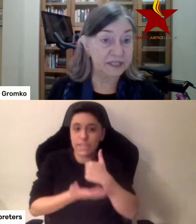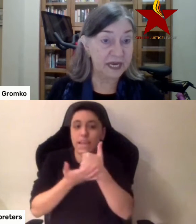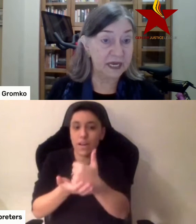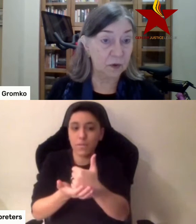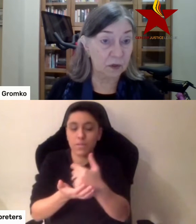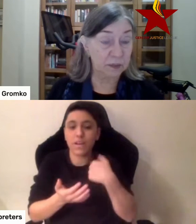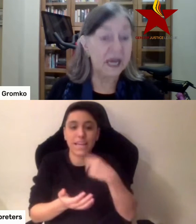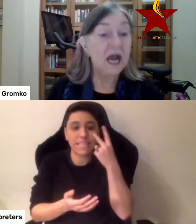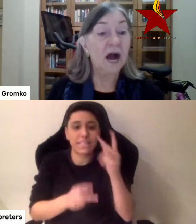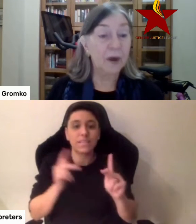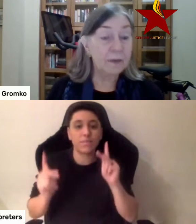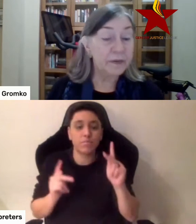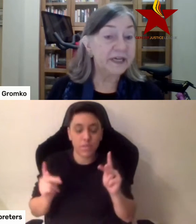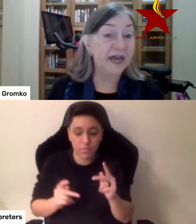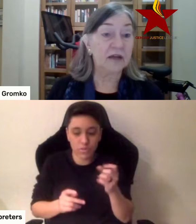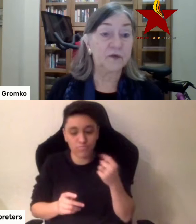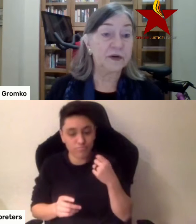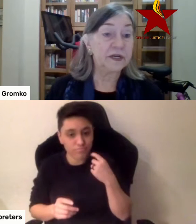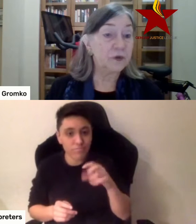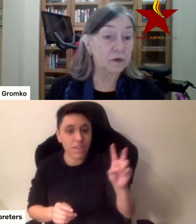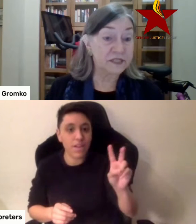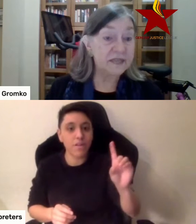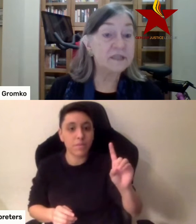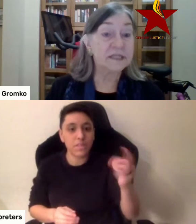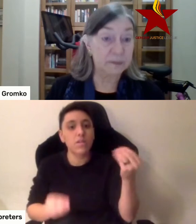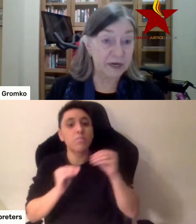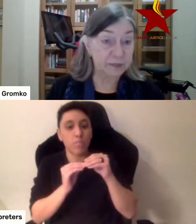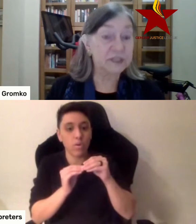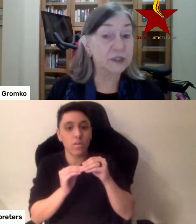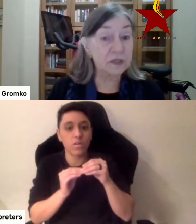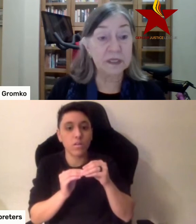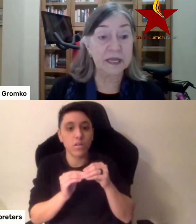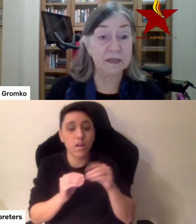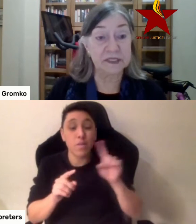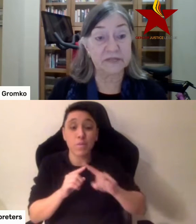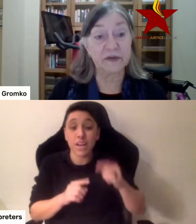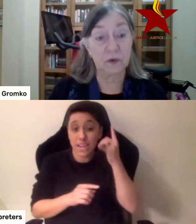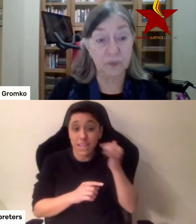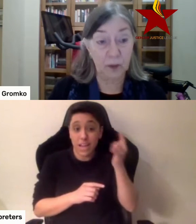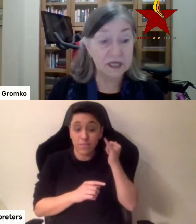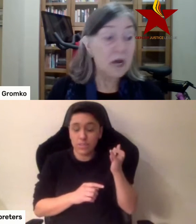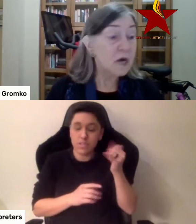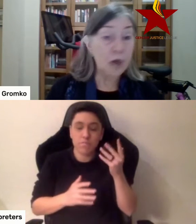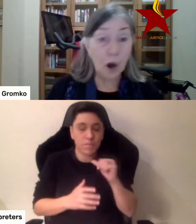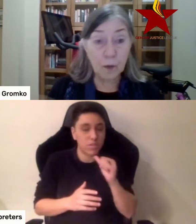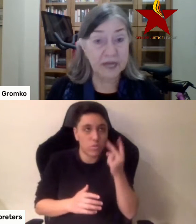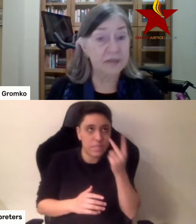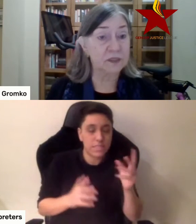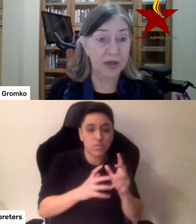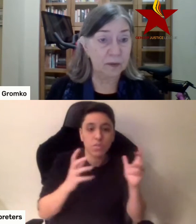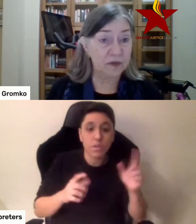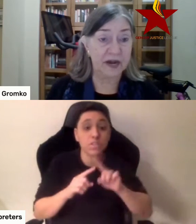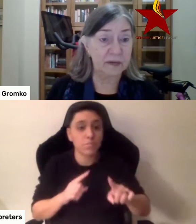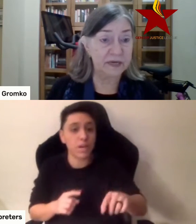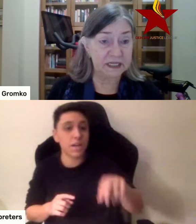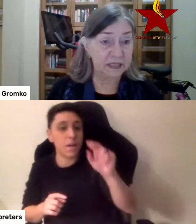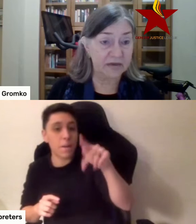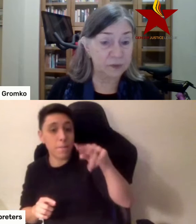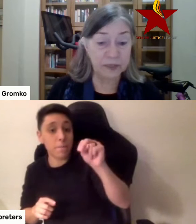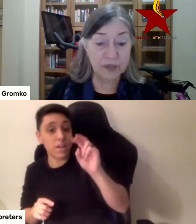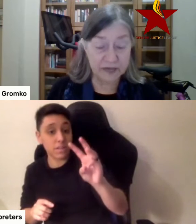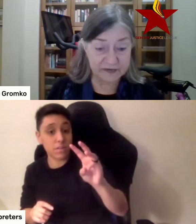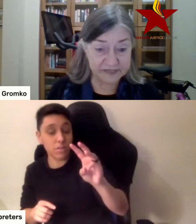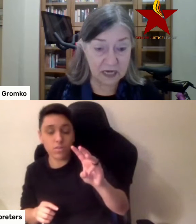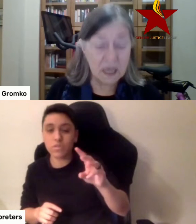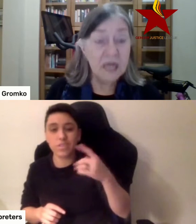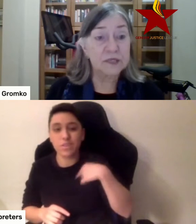person might be taking normally. Probably in California, you don't see this as much, but certainly in the Pacific Northwest, nobody is okay with vitamin D